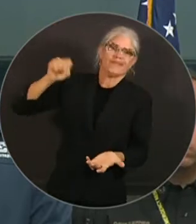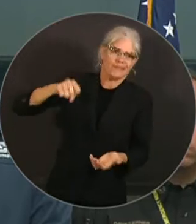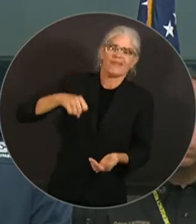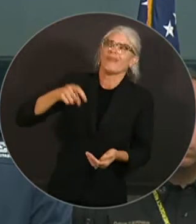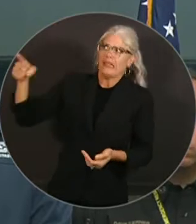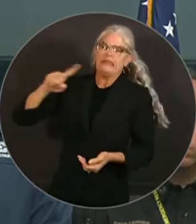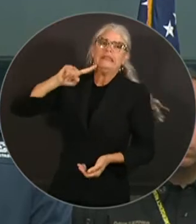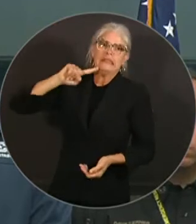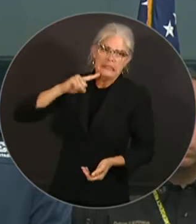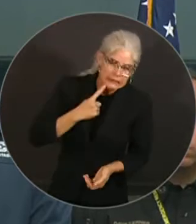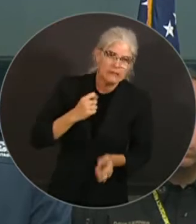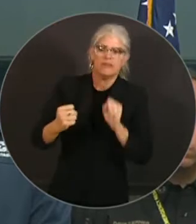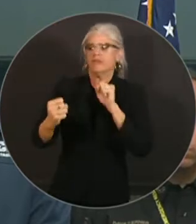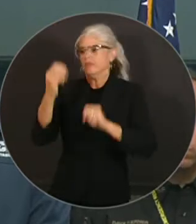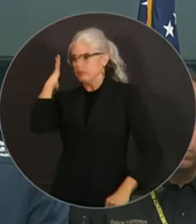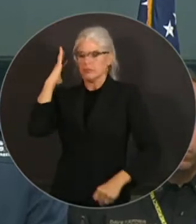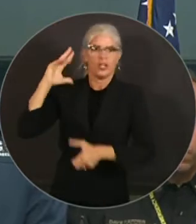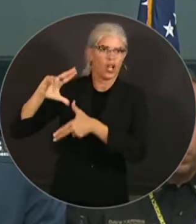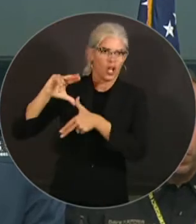week. Okay, Kevin?